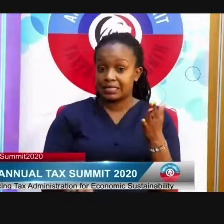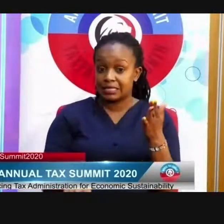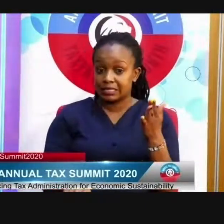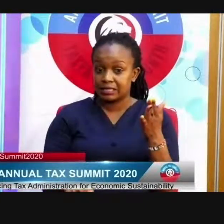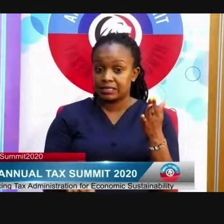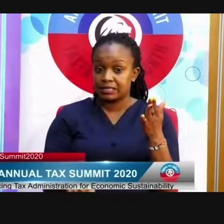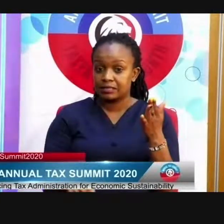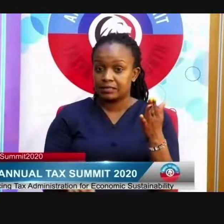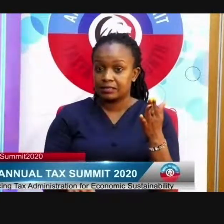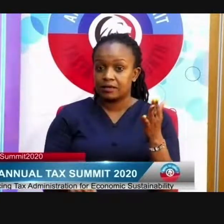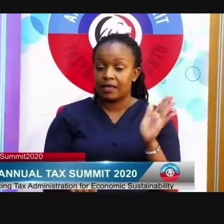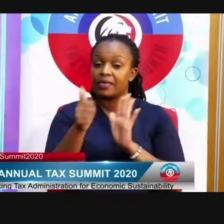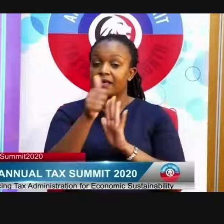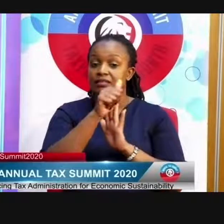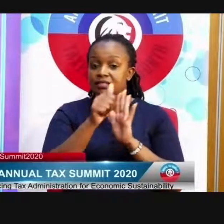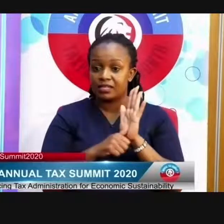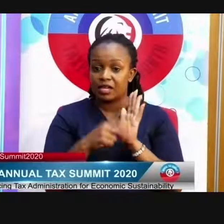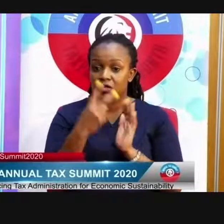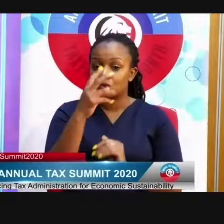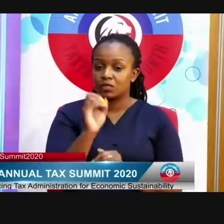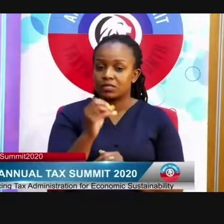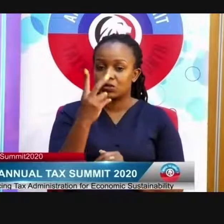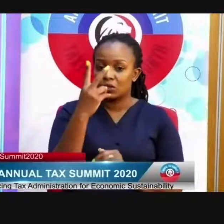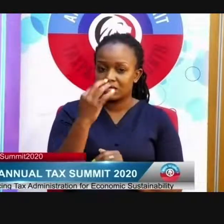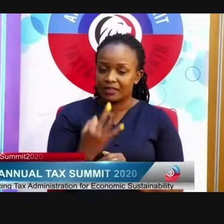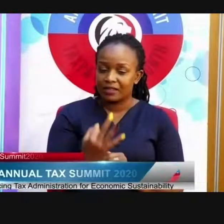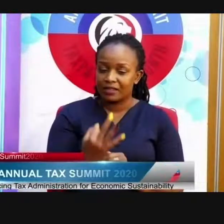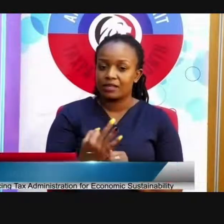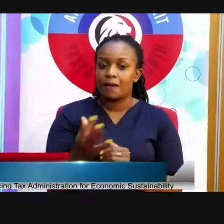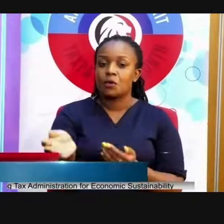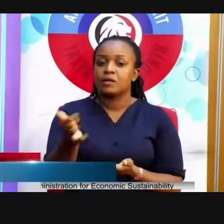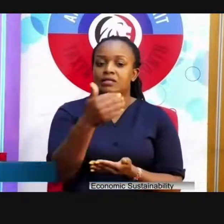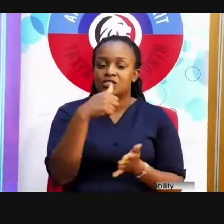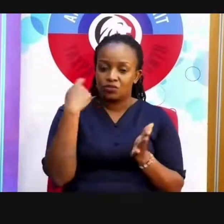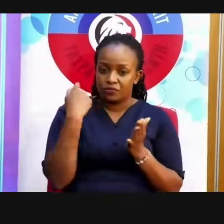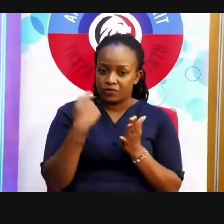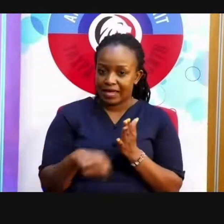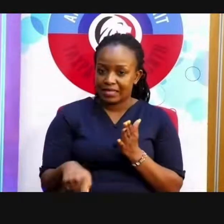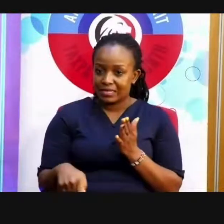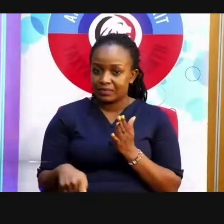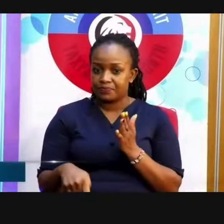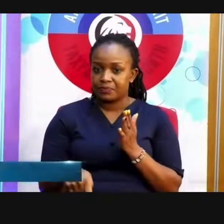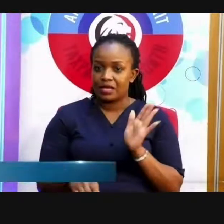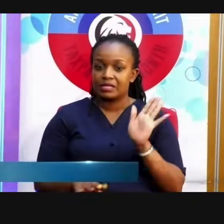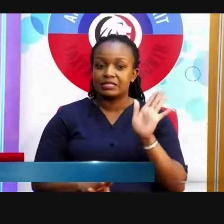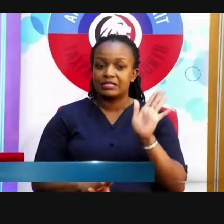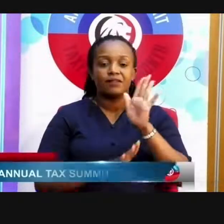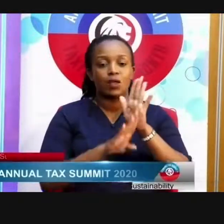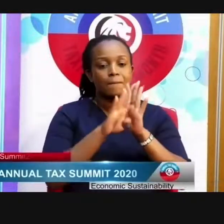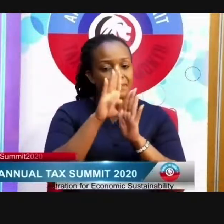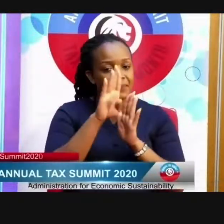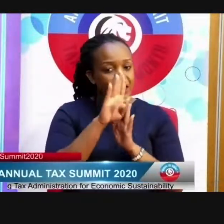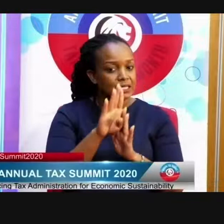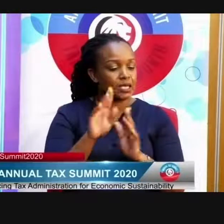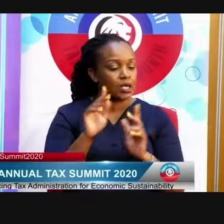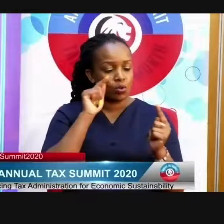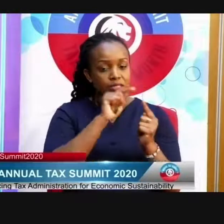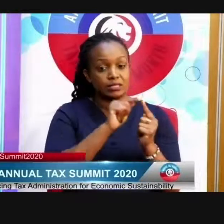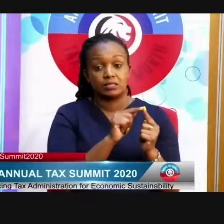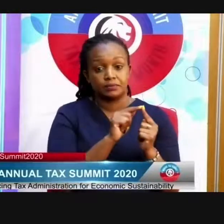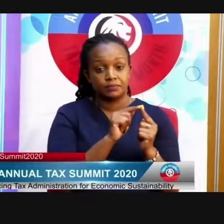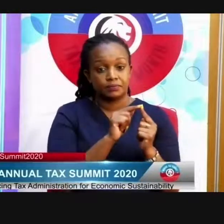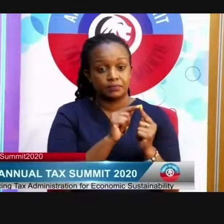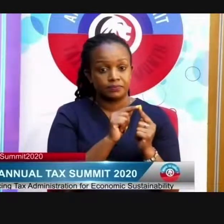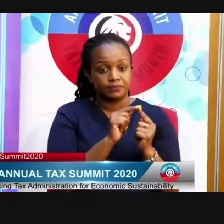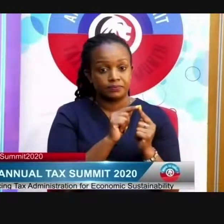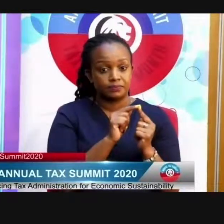23 mobilization of taxes, Sustainable Development Goals, and then the immediate impact of the free